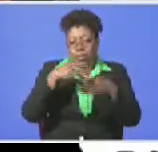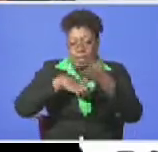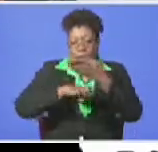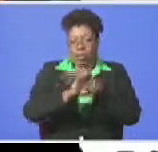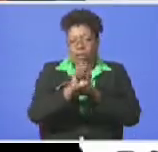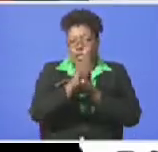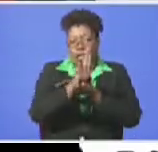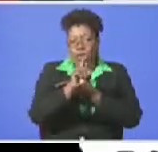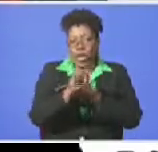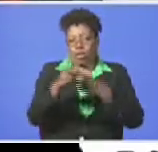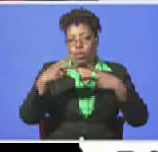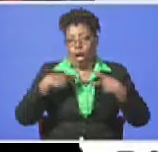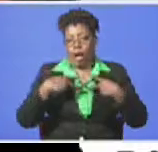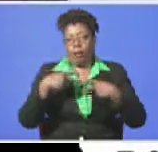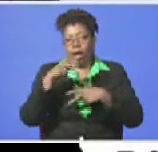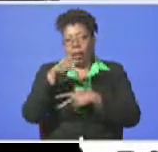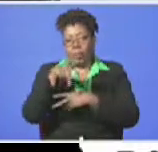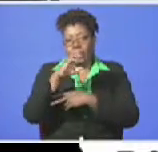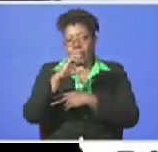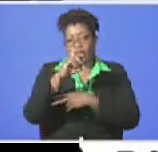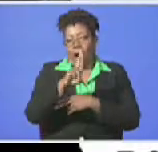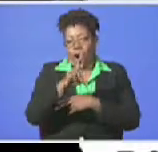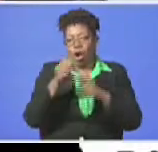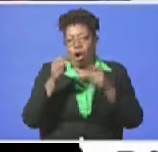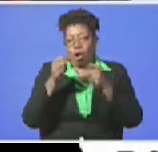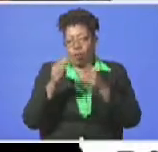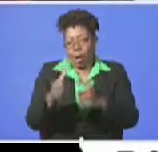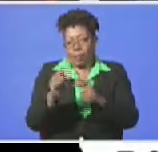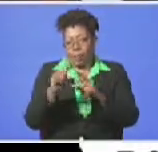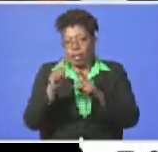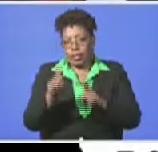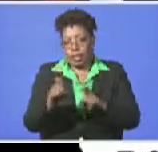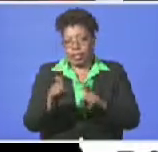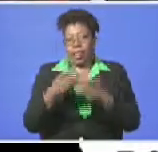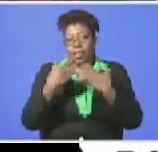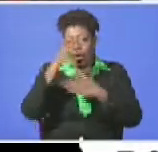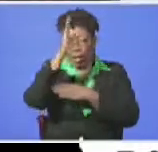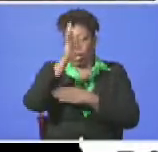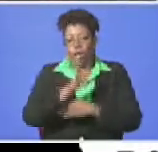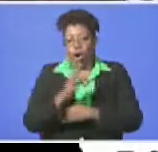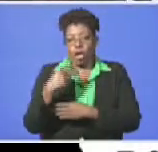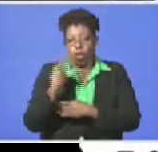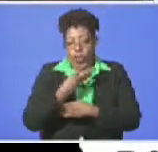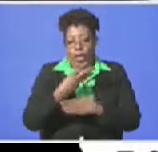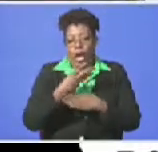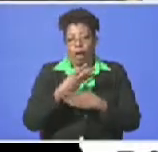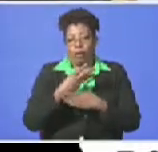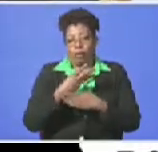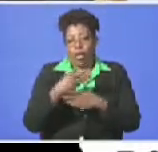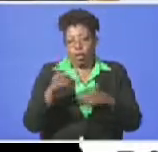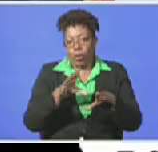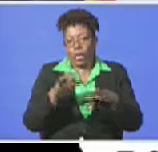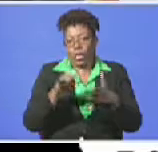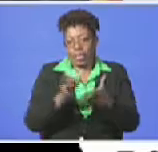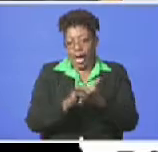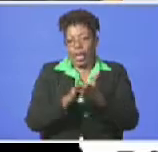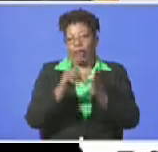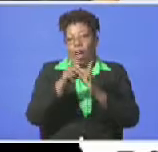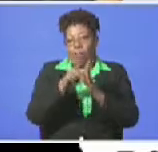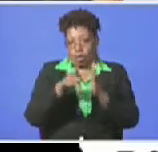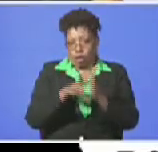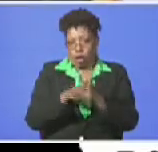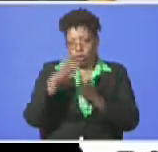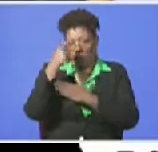United States to have either a PCR or a rapid antigen test. Thank God we included that as part of our protocols because we are